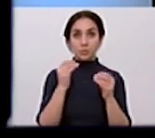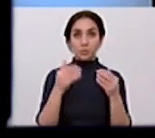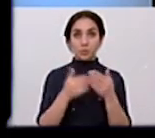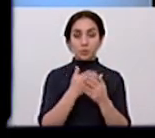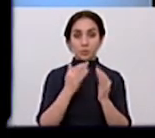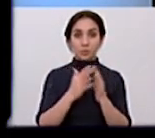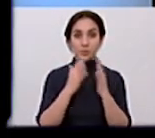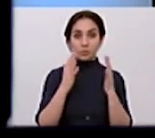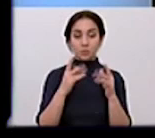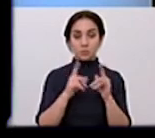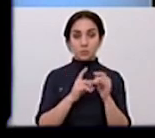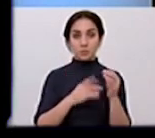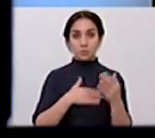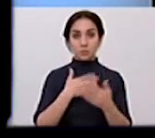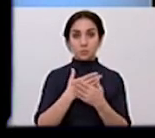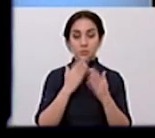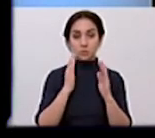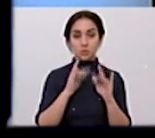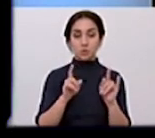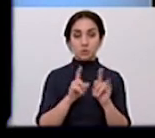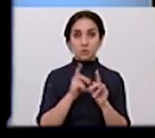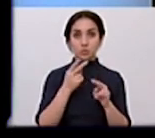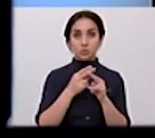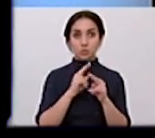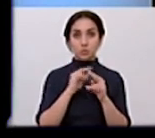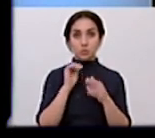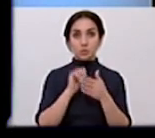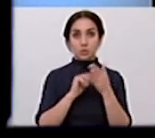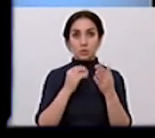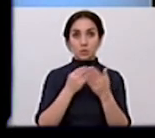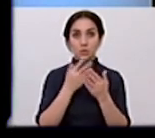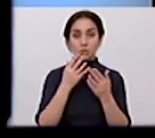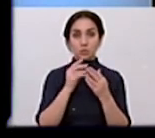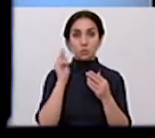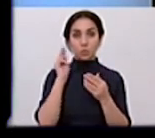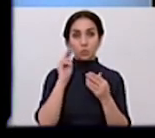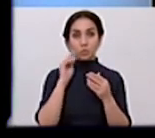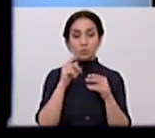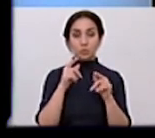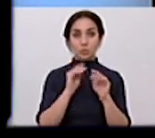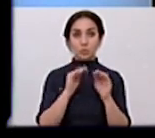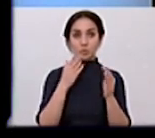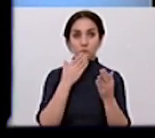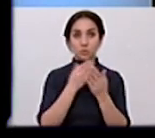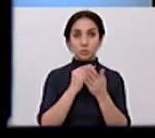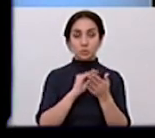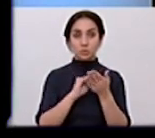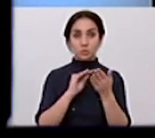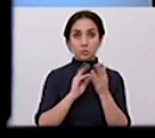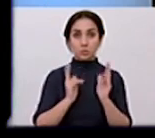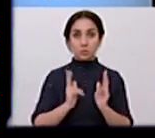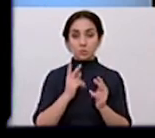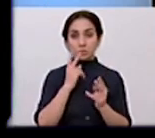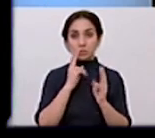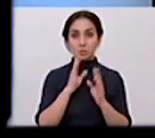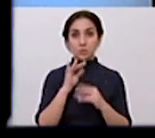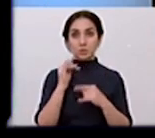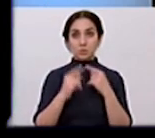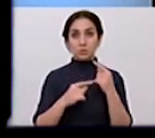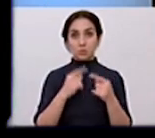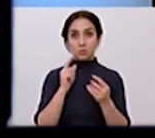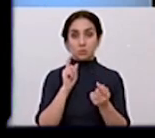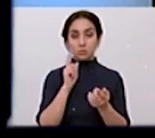yanada kengayishiga xizmat qiladi. Shuning uchun aziz o'quvchilar, mana shu ma'lumotlarni hammasini daftarimizga yozib ustozimizga ko'rsatamiz.